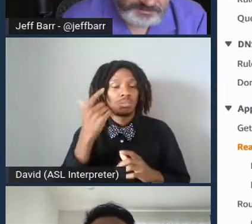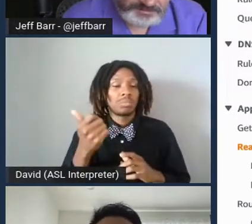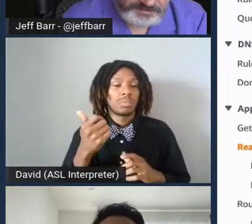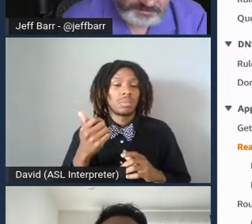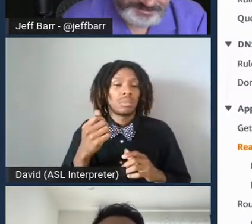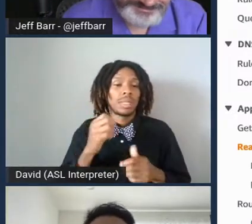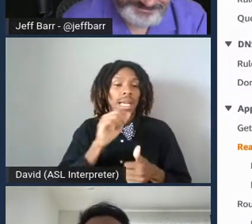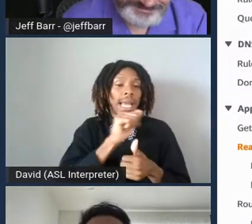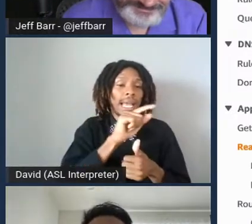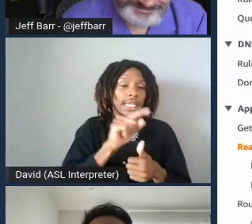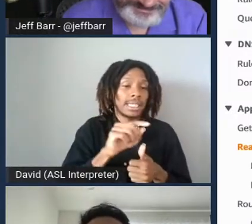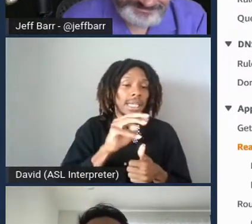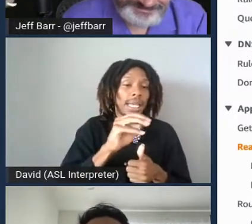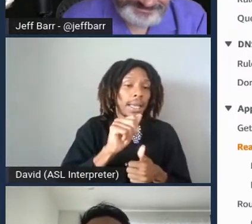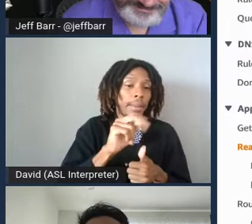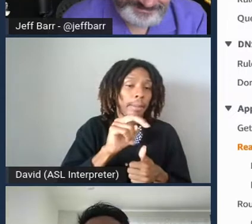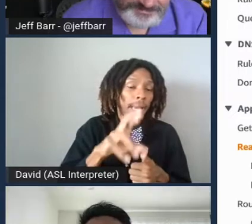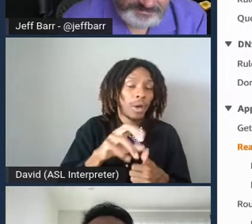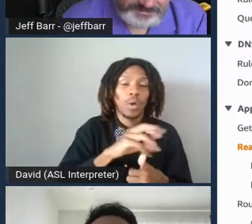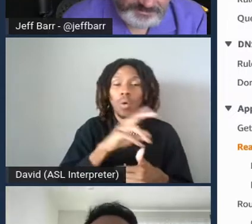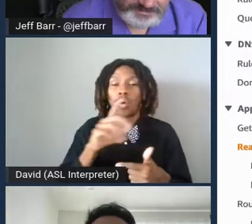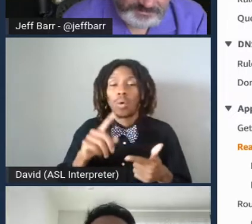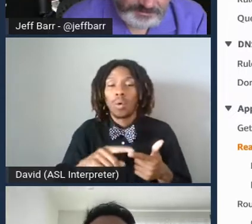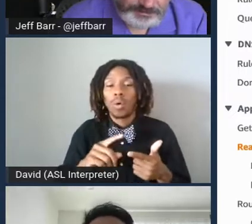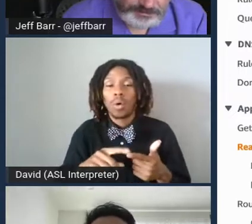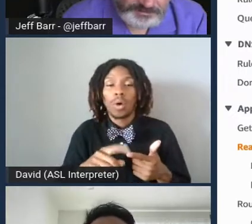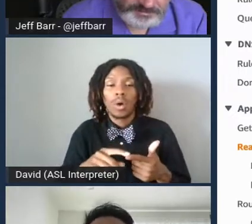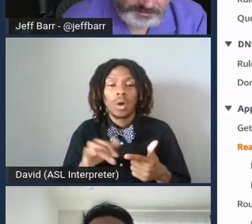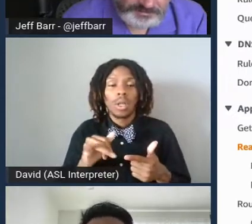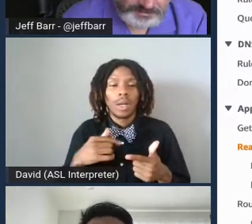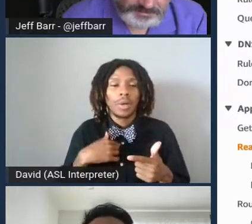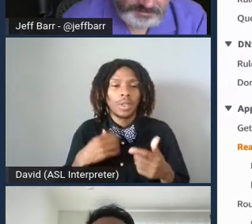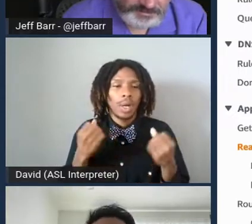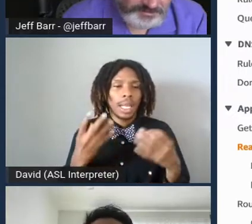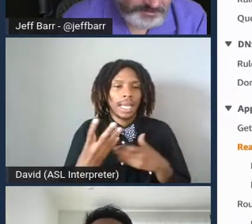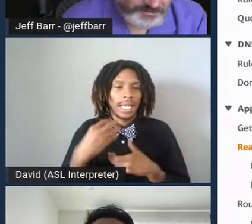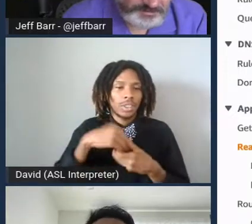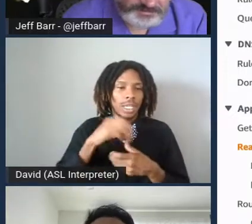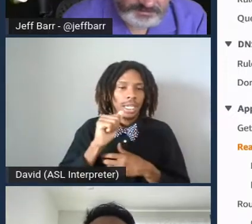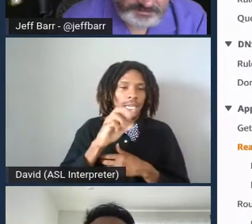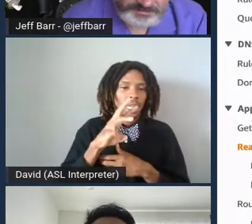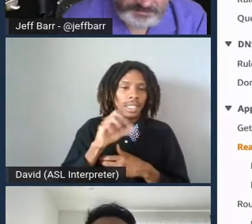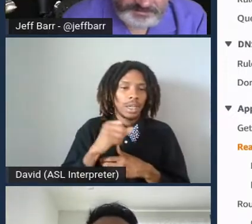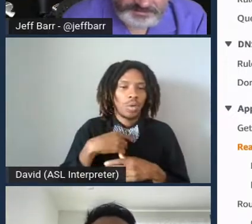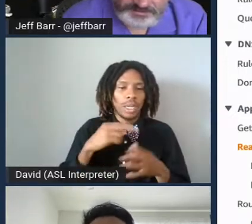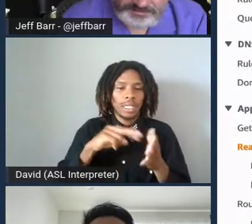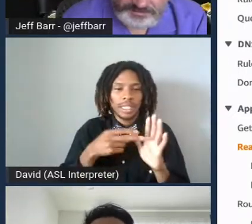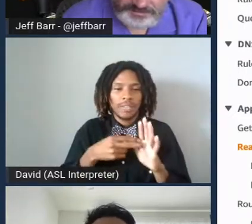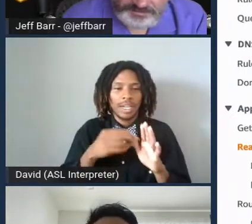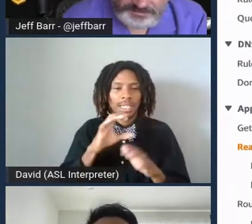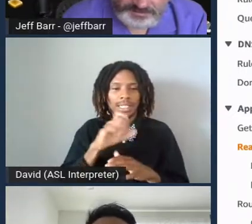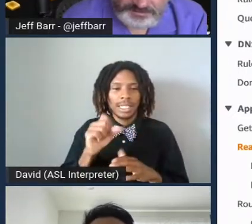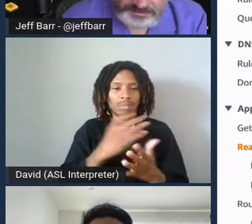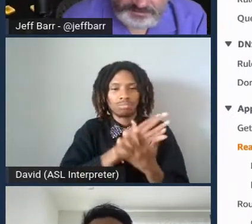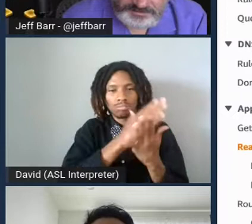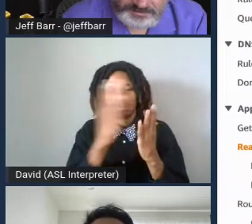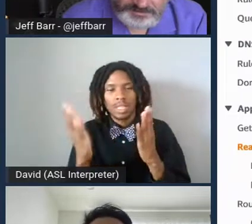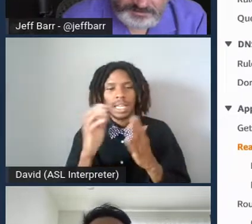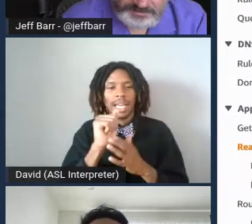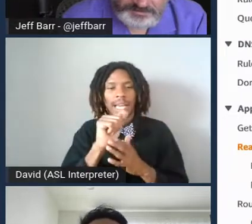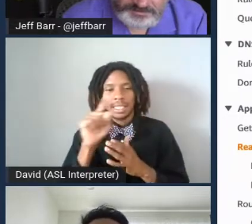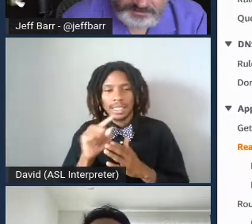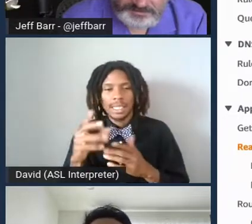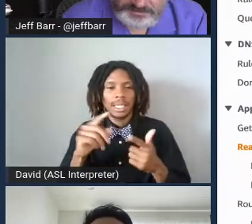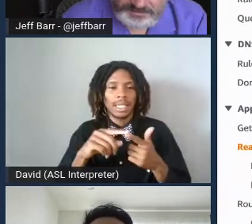AZ manner, or like we do a lot internally in AWS, we define cells across AZs and regions as